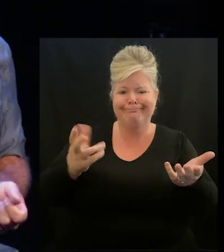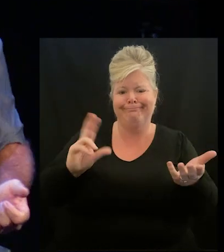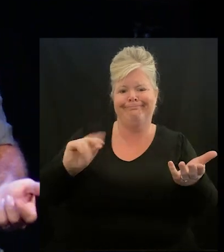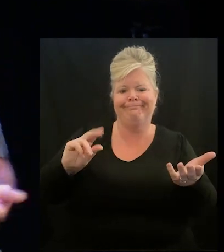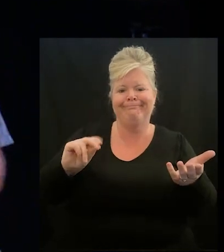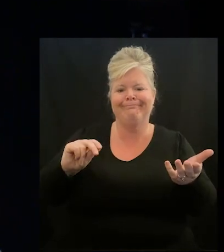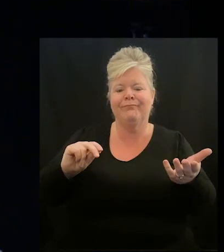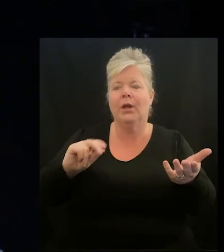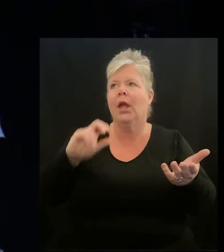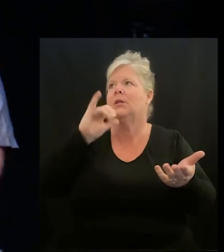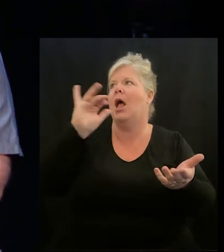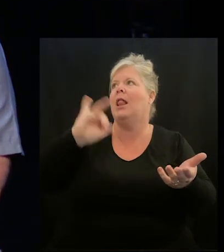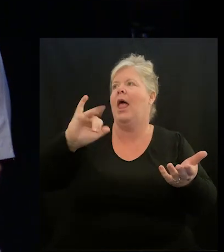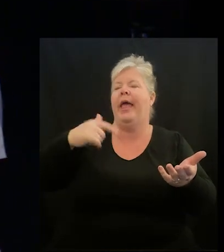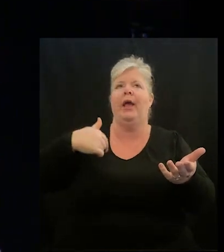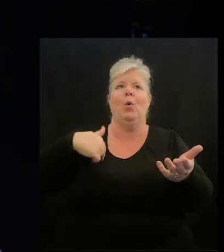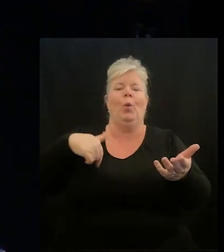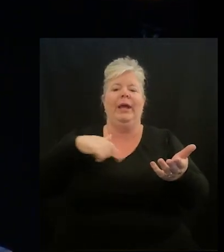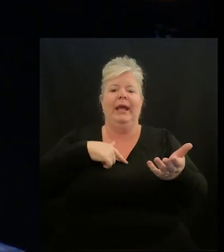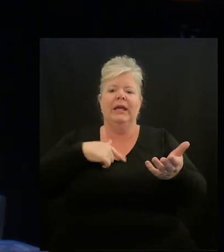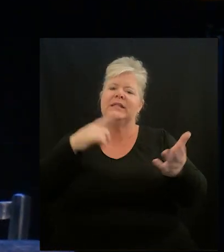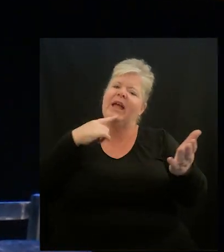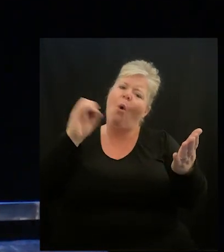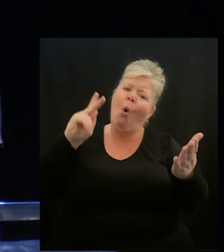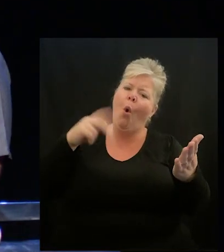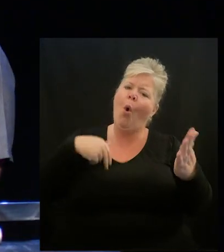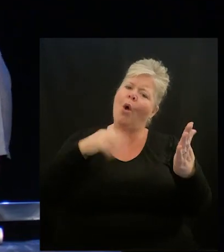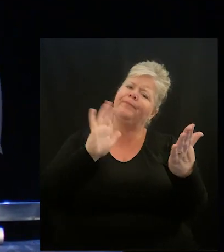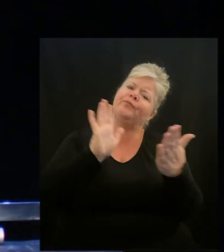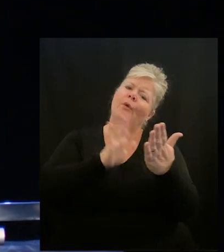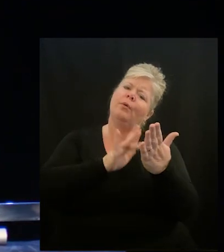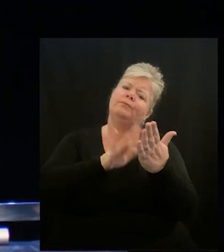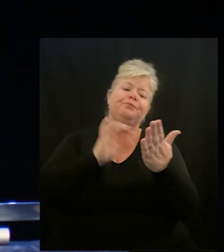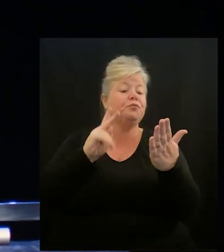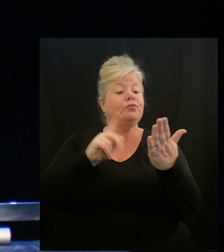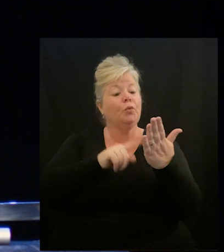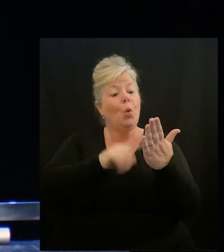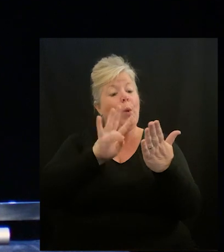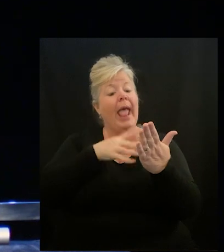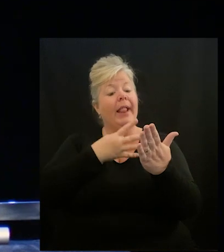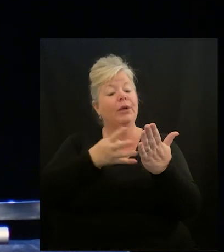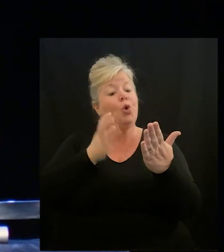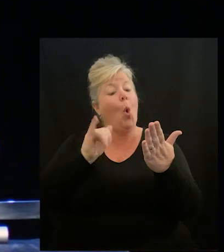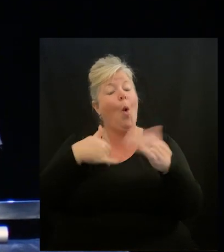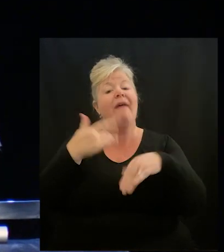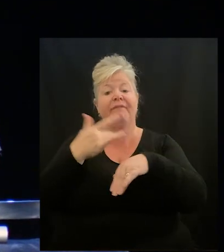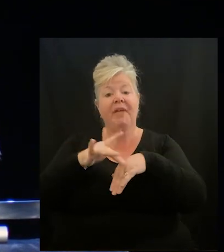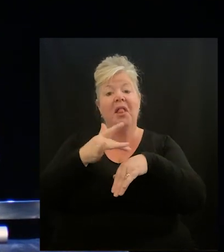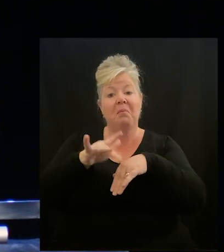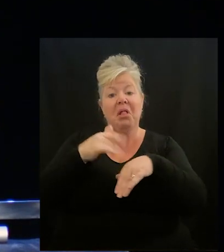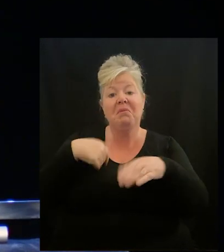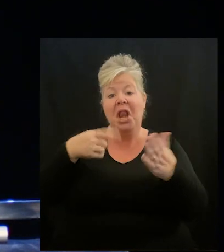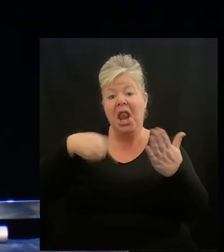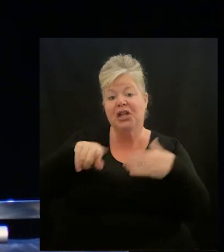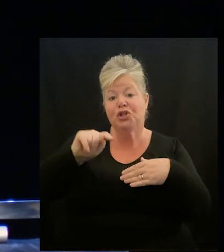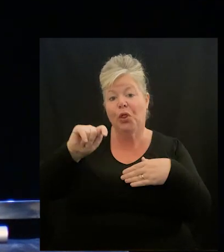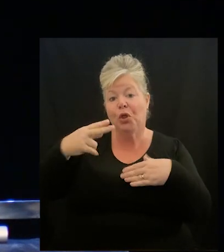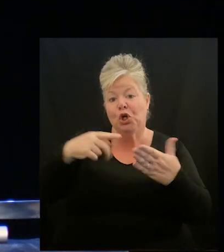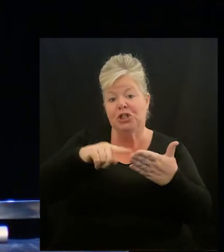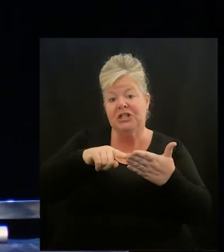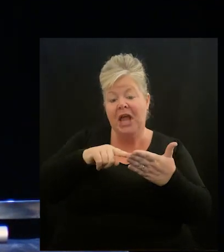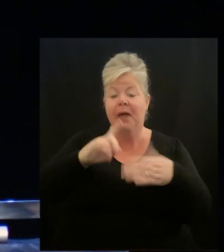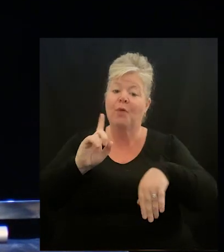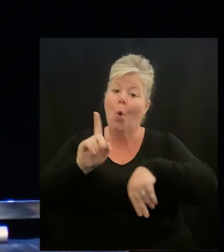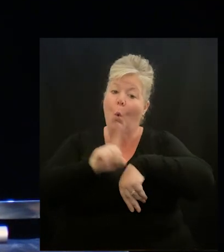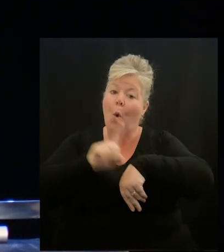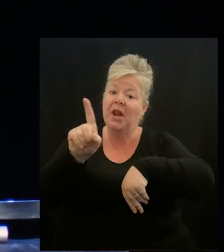planned. It's not like we take out our iPads or our phones and we say, okay, you know what, next Thursday